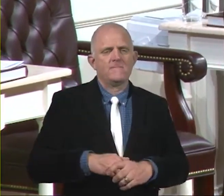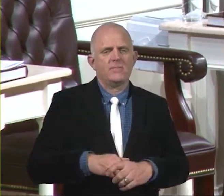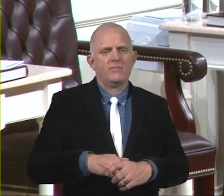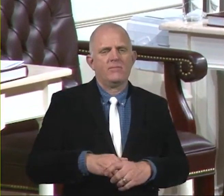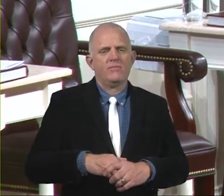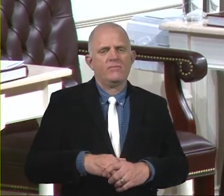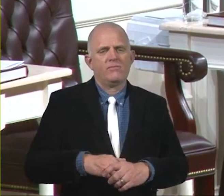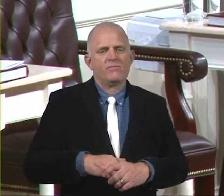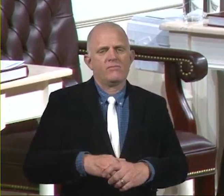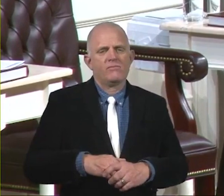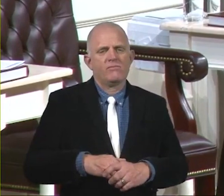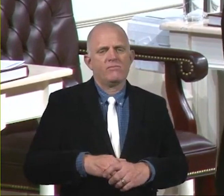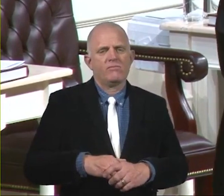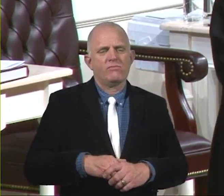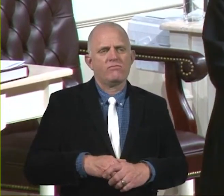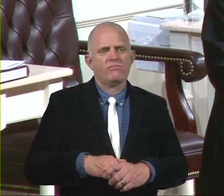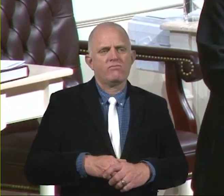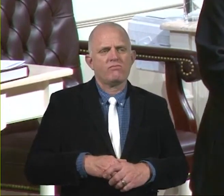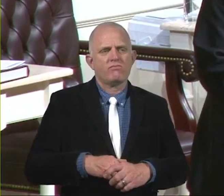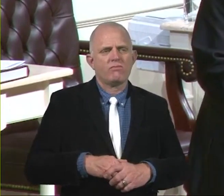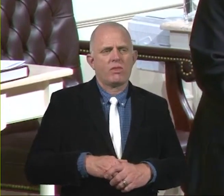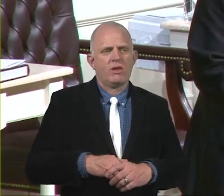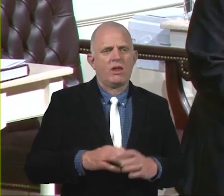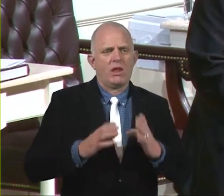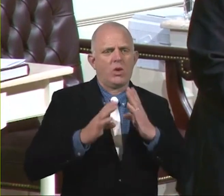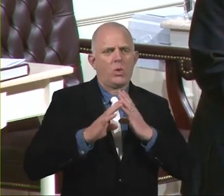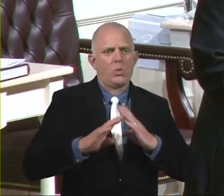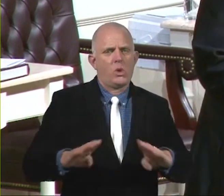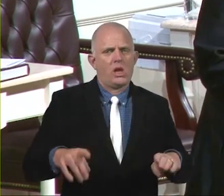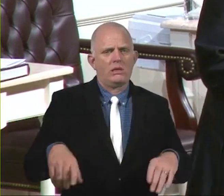Mm-hmm. Real quiet now.